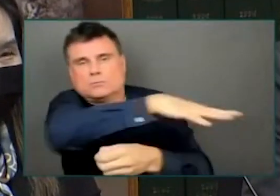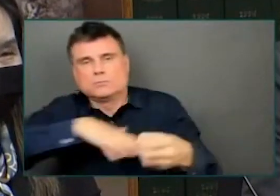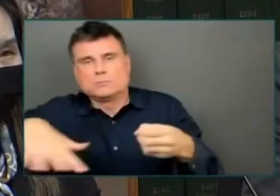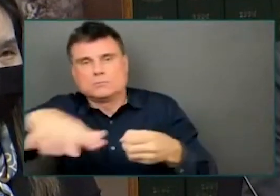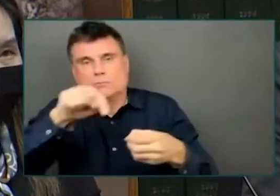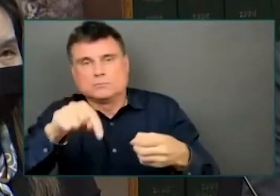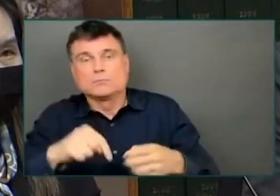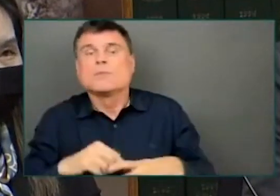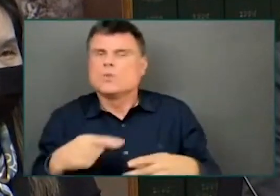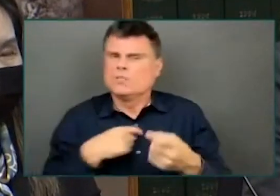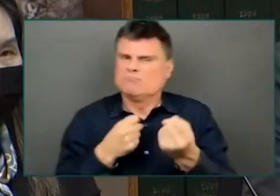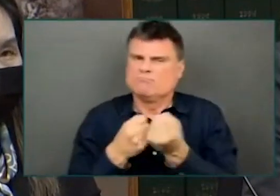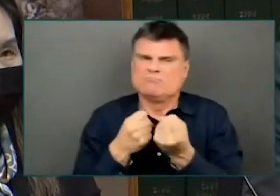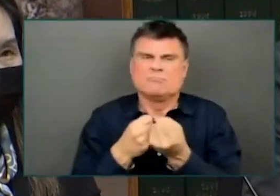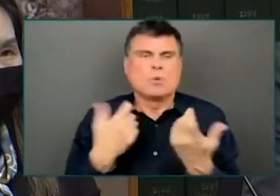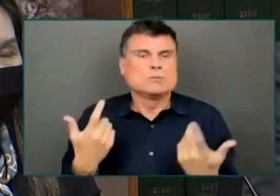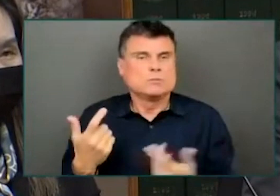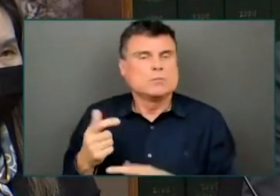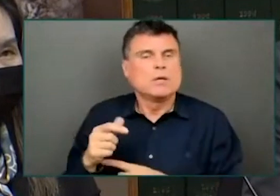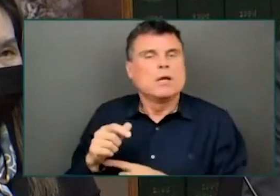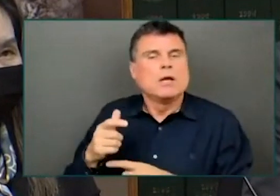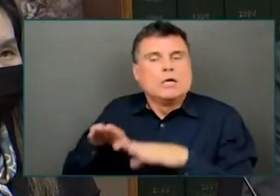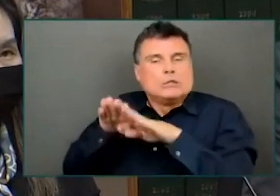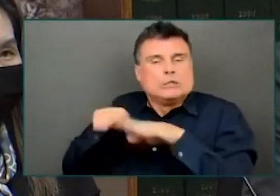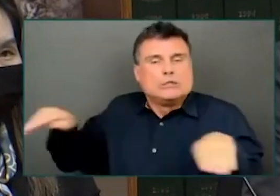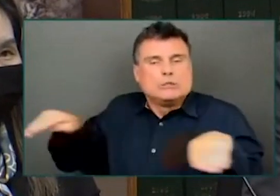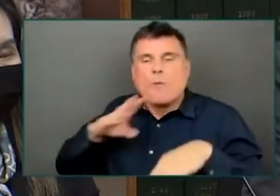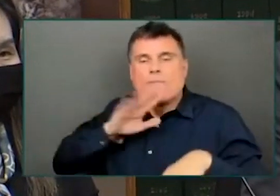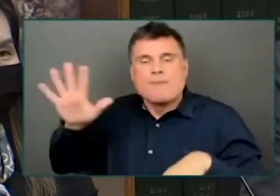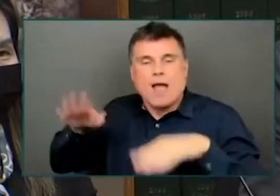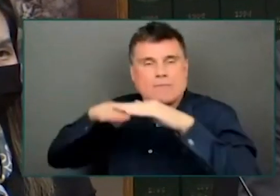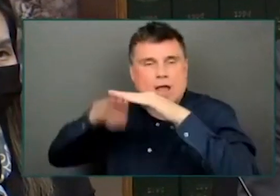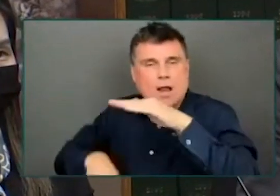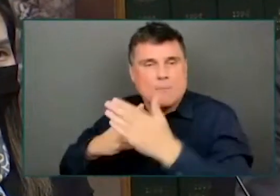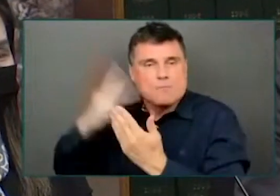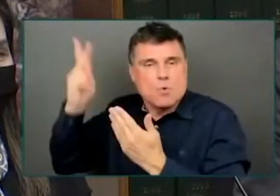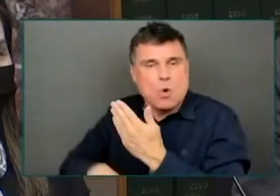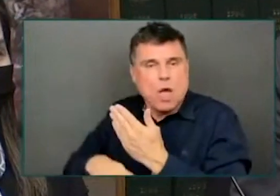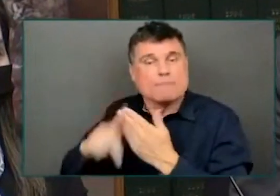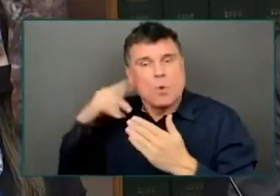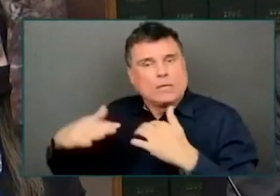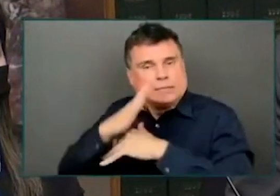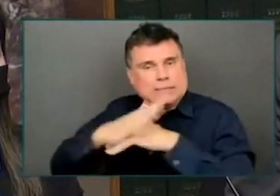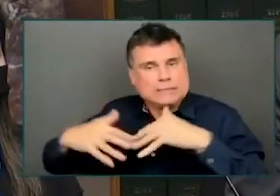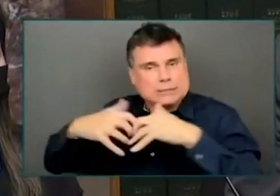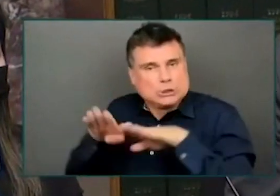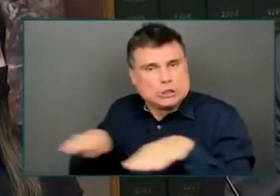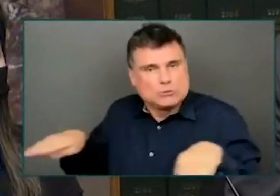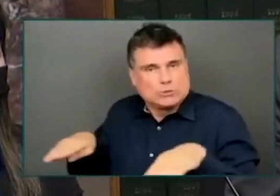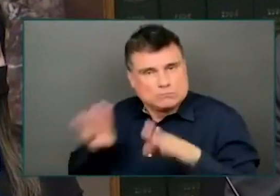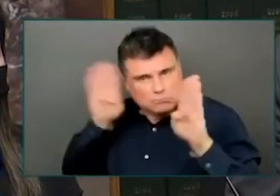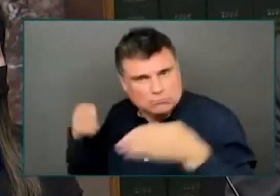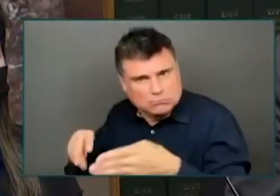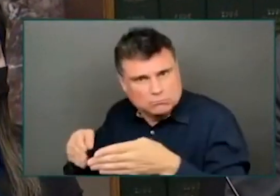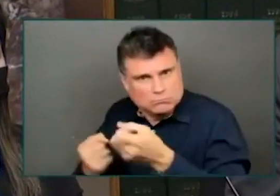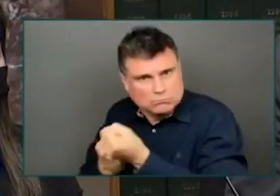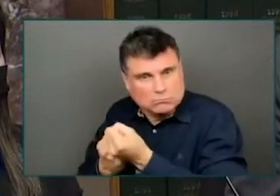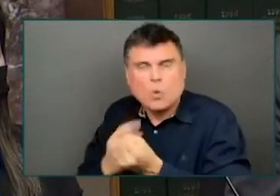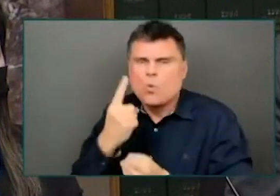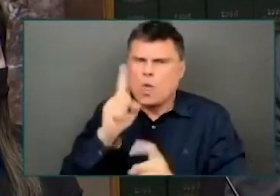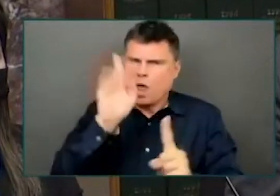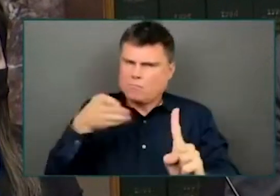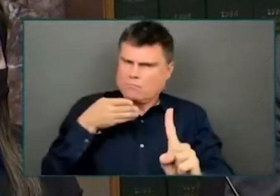opportunities. And I think of a preschool in the Gitwanga First Nation, where children are learning the